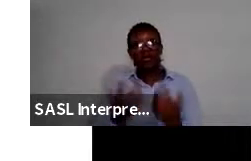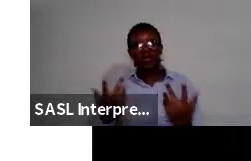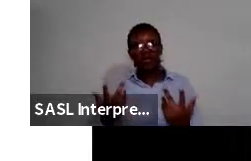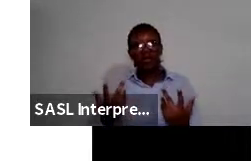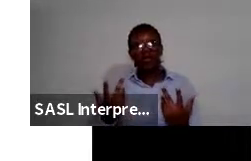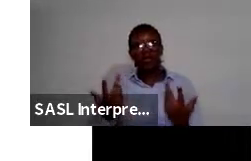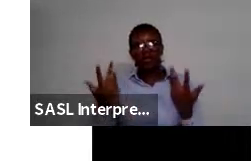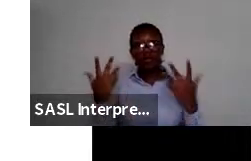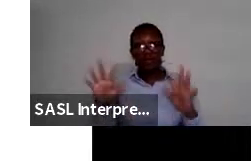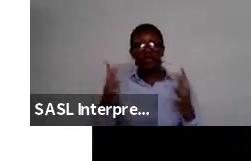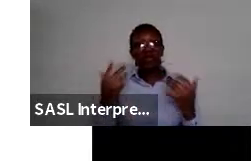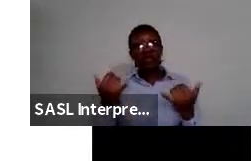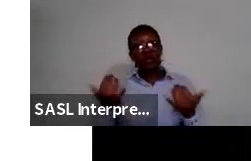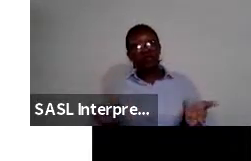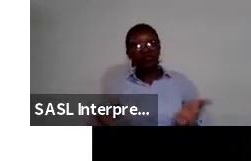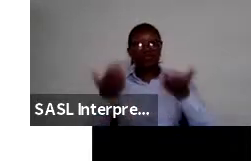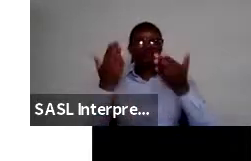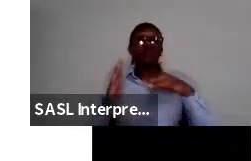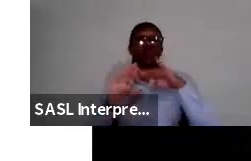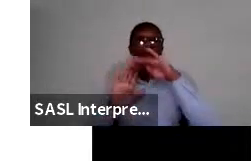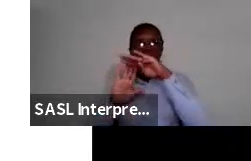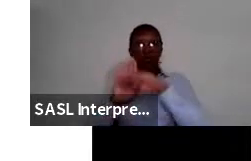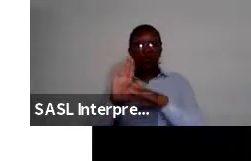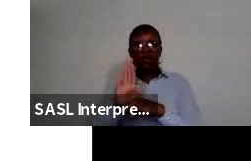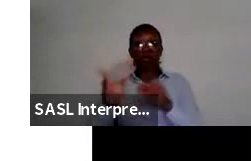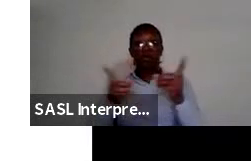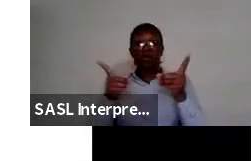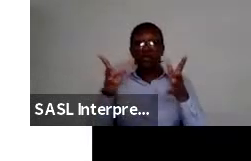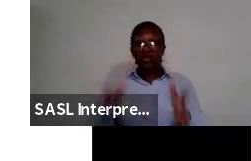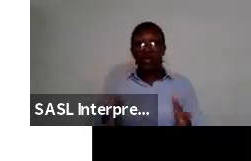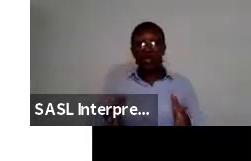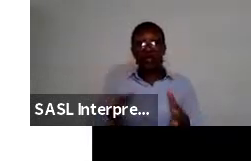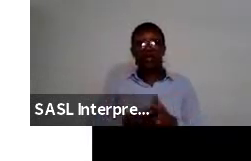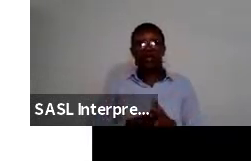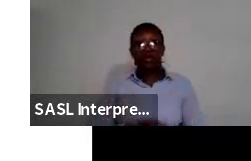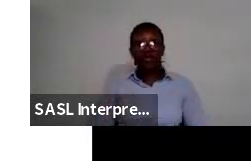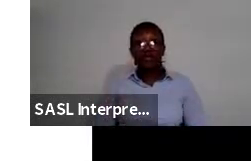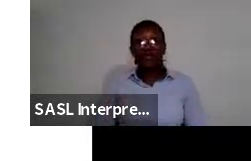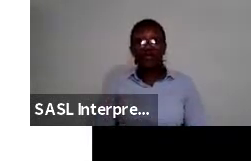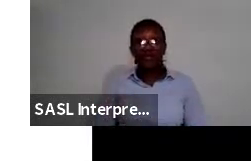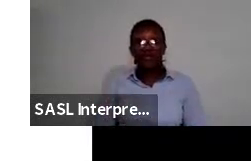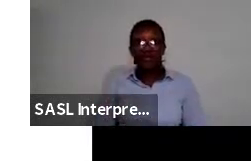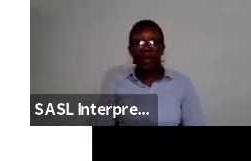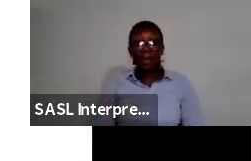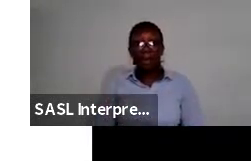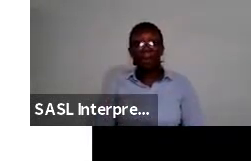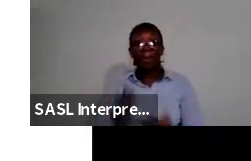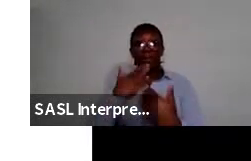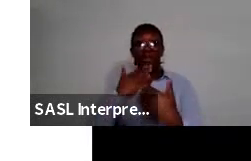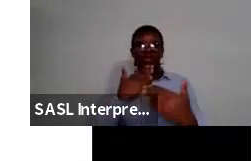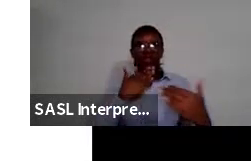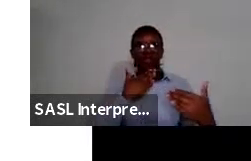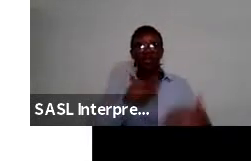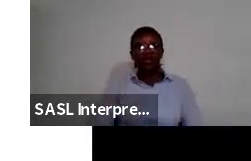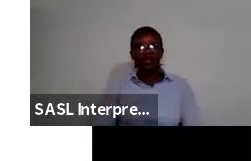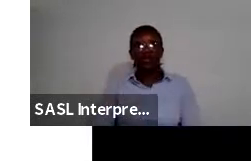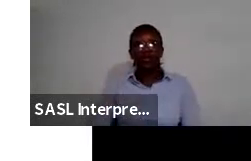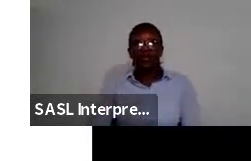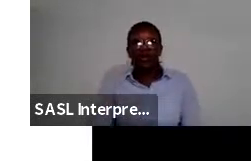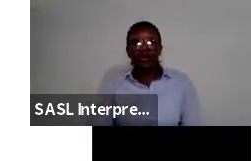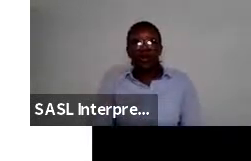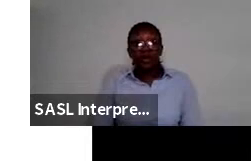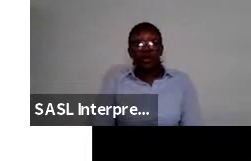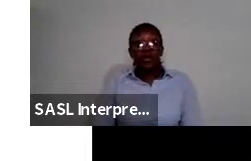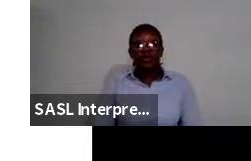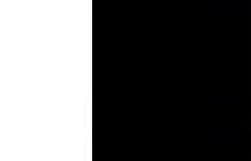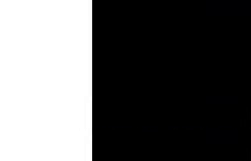the ropes to the coordinator so that we can move to the next level. Thank you very much, Tate Hensen, for the